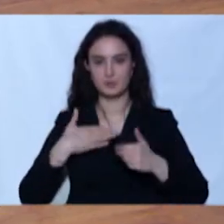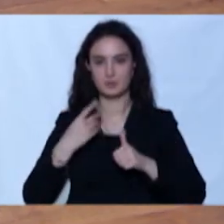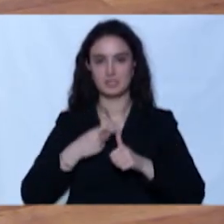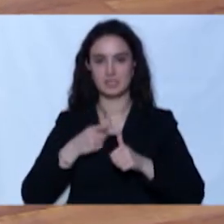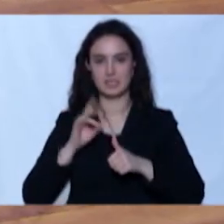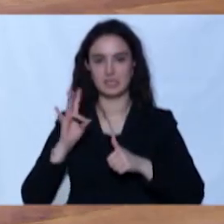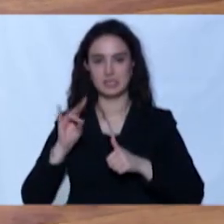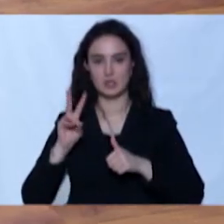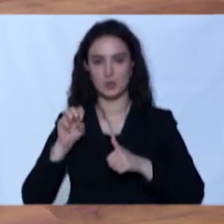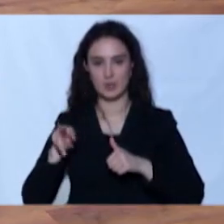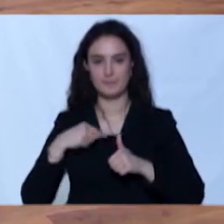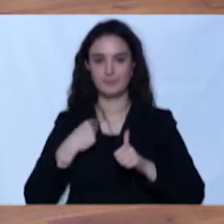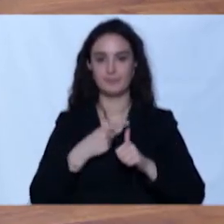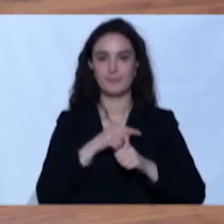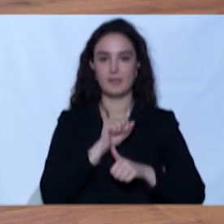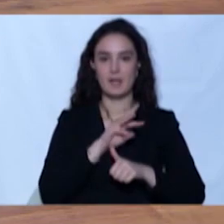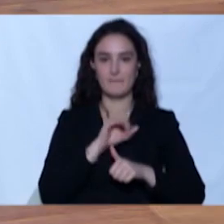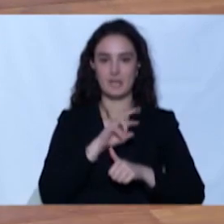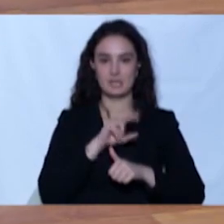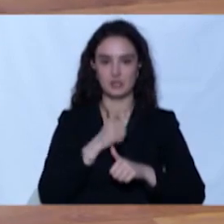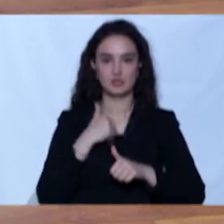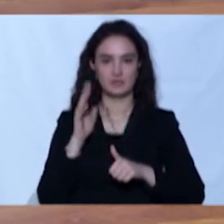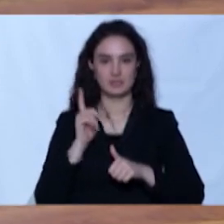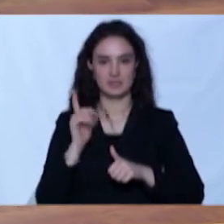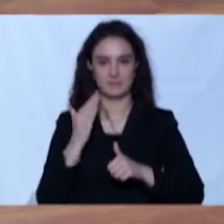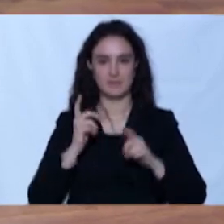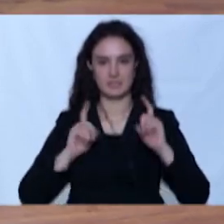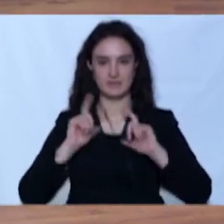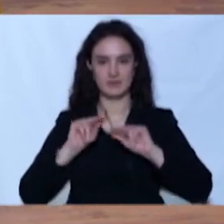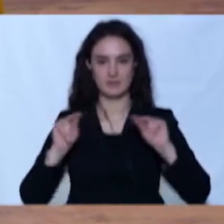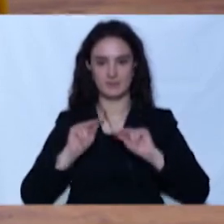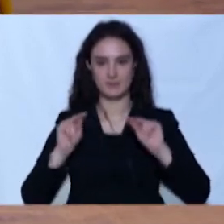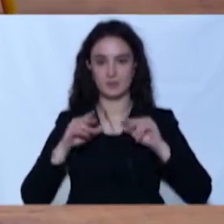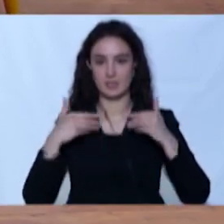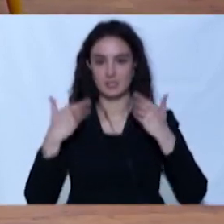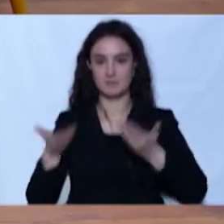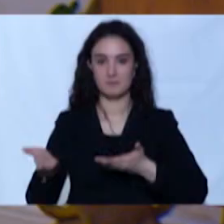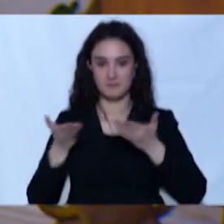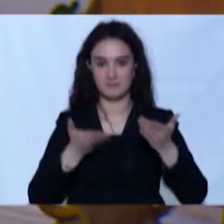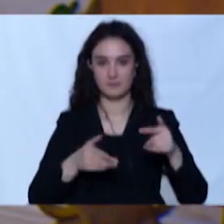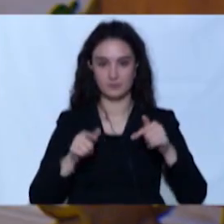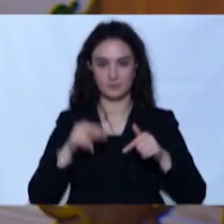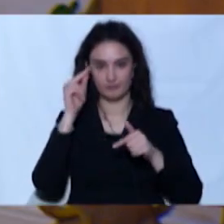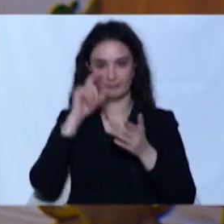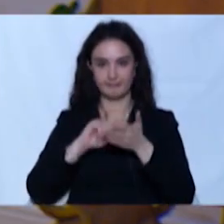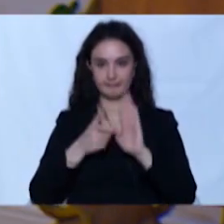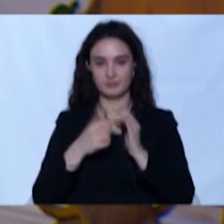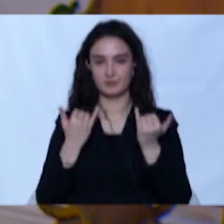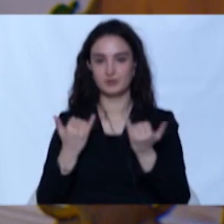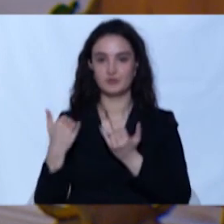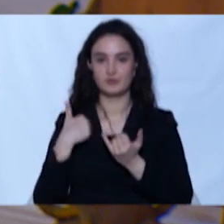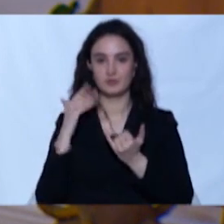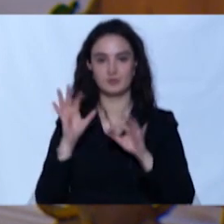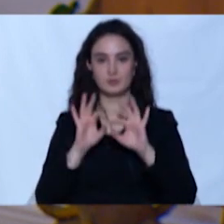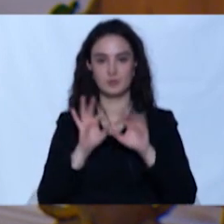My name is Miss Nicole. My name is Miss Amanda. We will be your teachers today. Welcome to our classroom. Today, we will